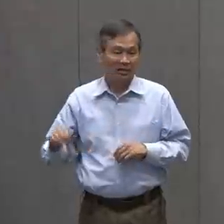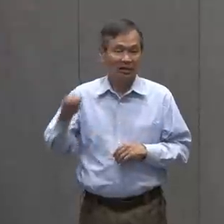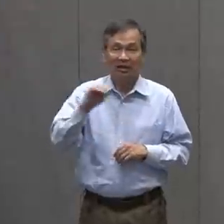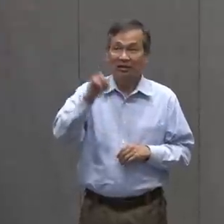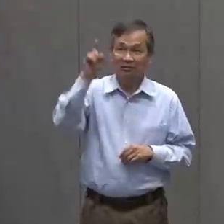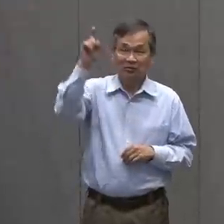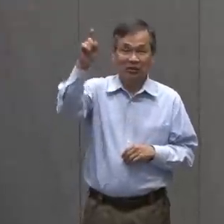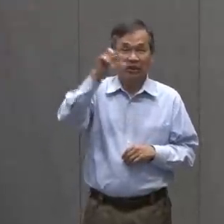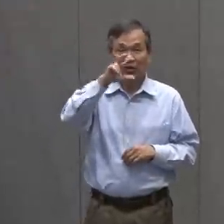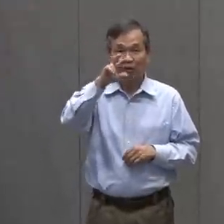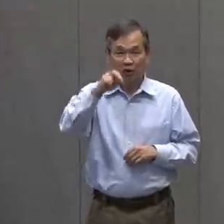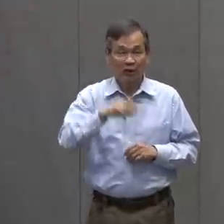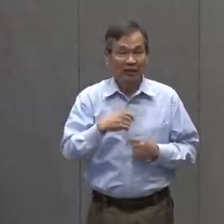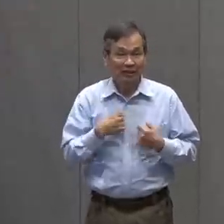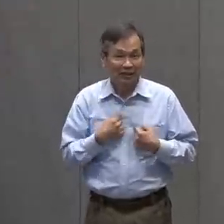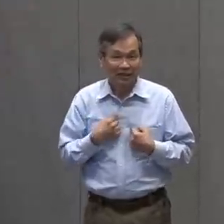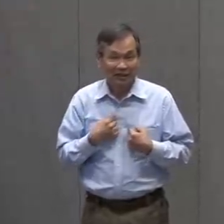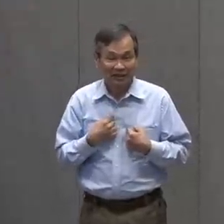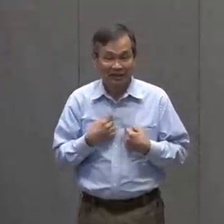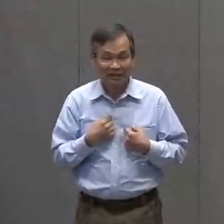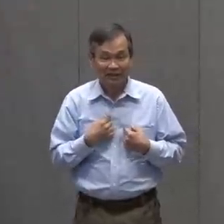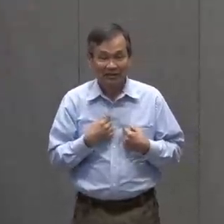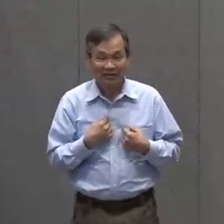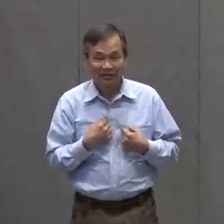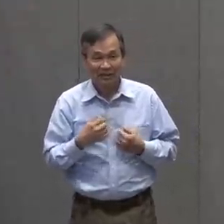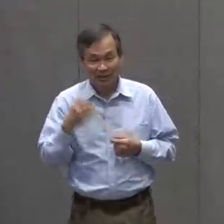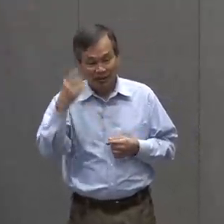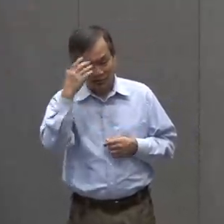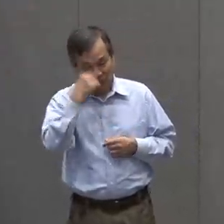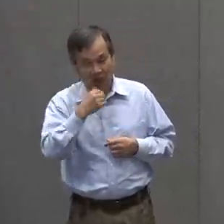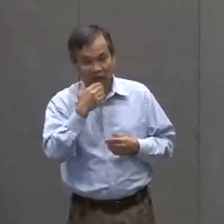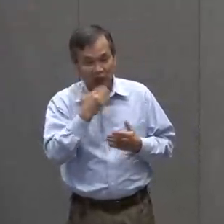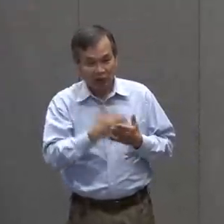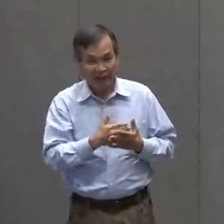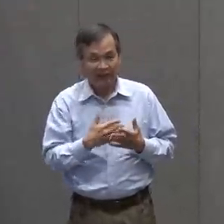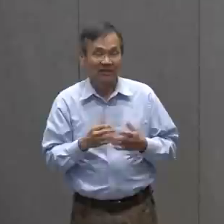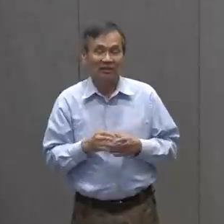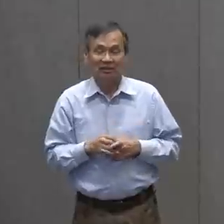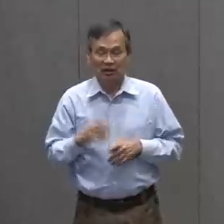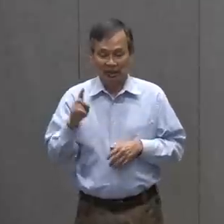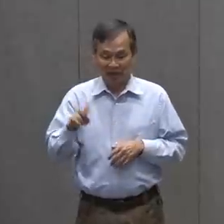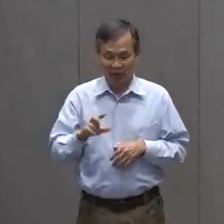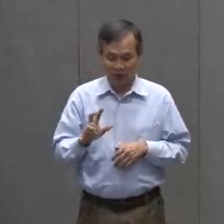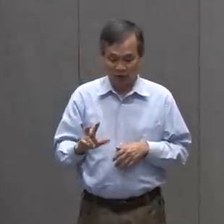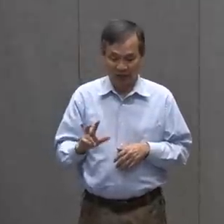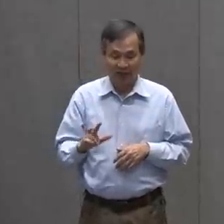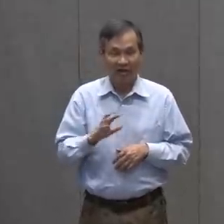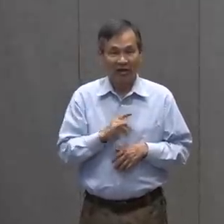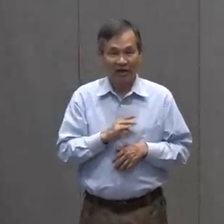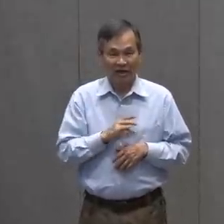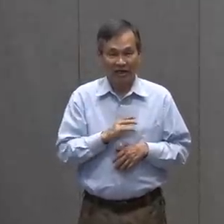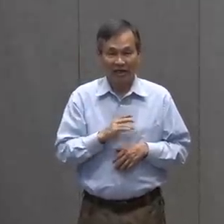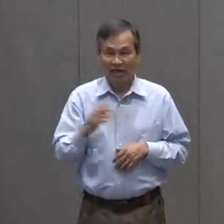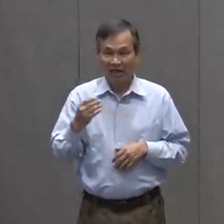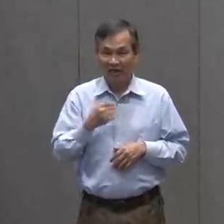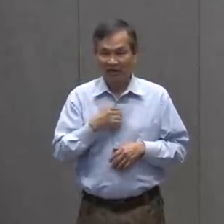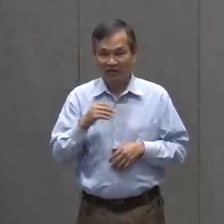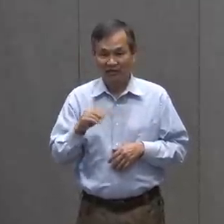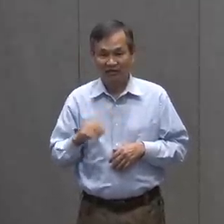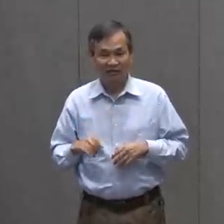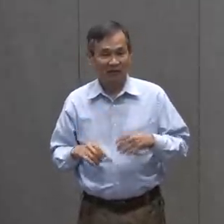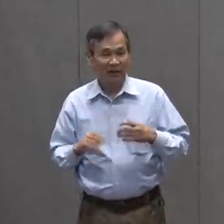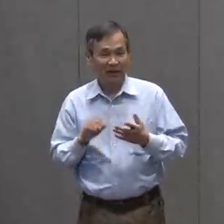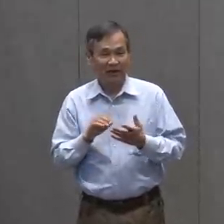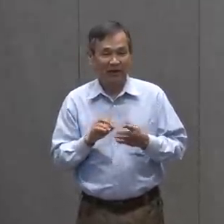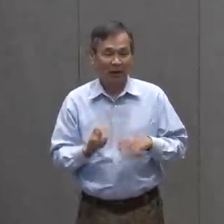my goal of 30. I would be on space number 7. So by rolling that wonderful 3, I would give myself a little boost and get a